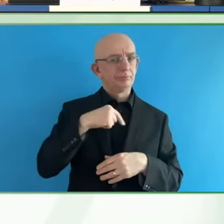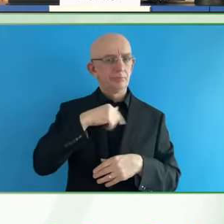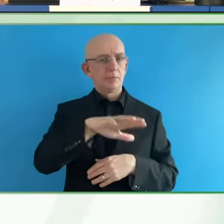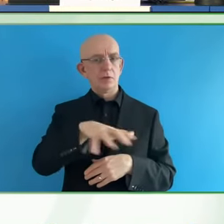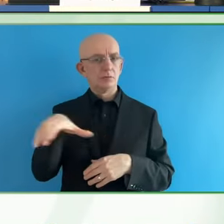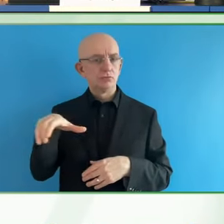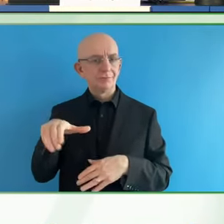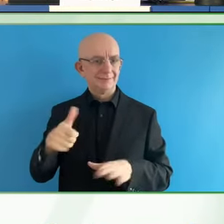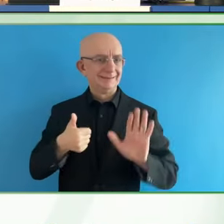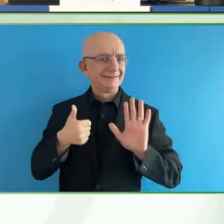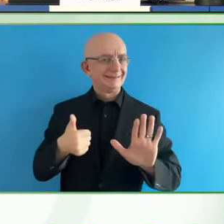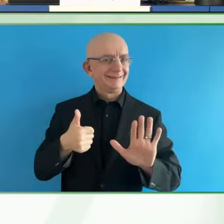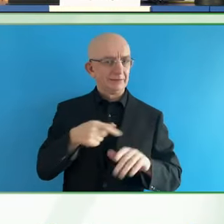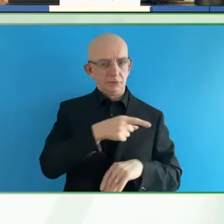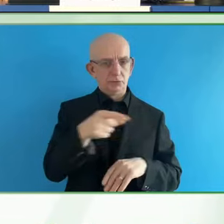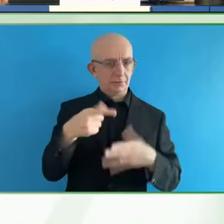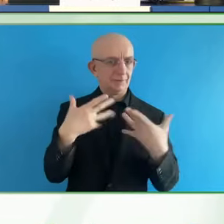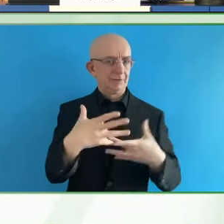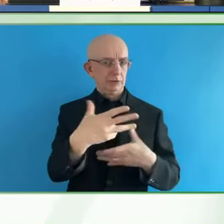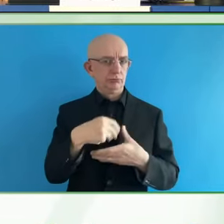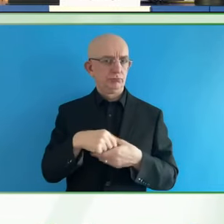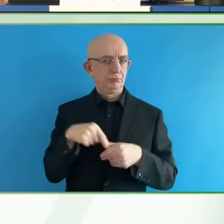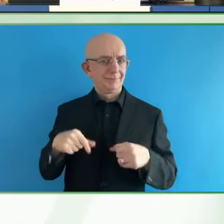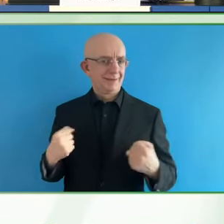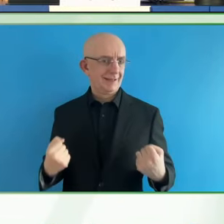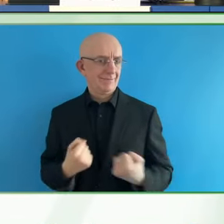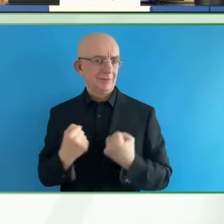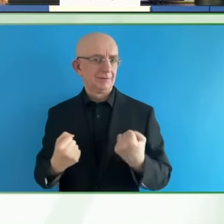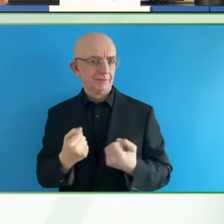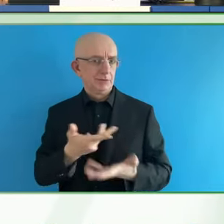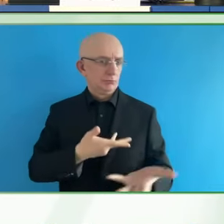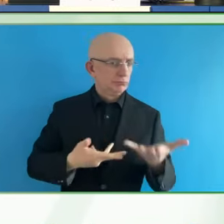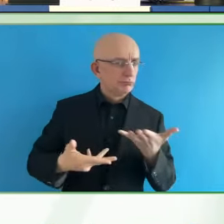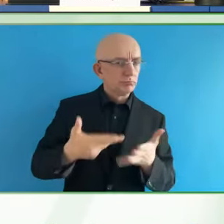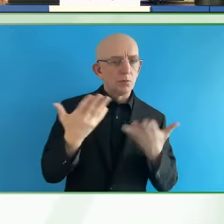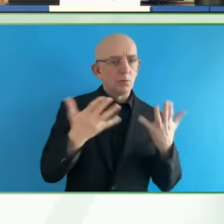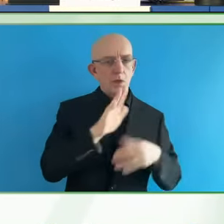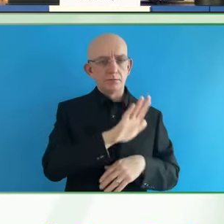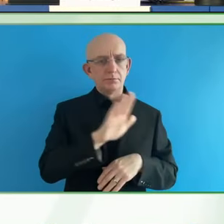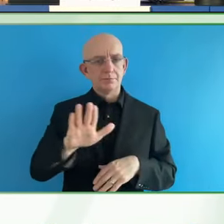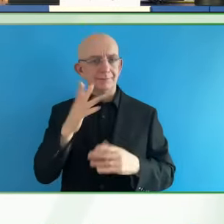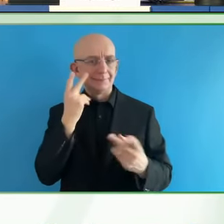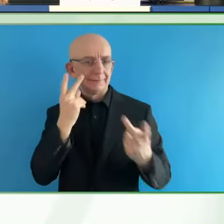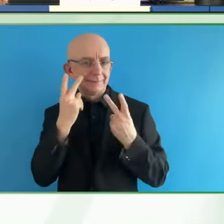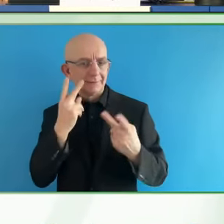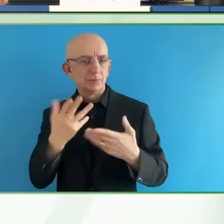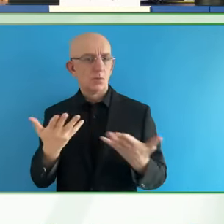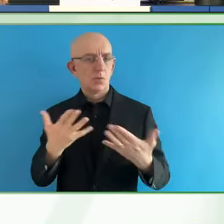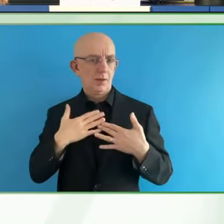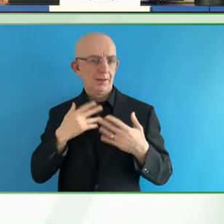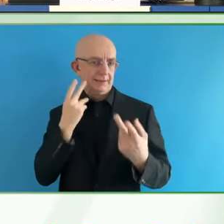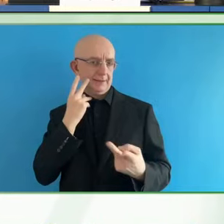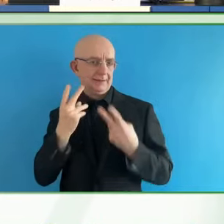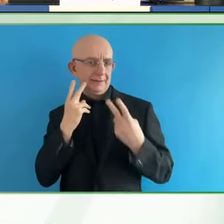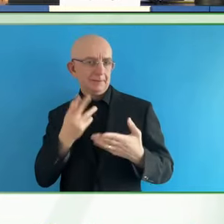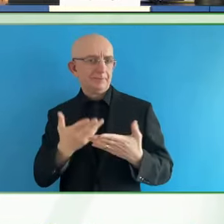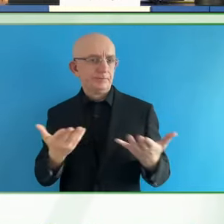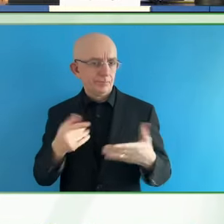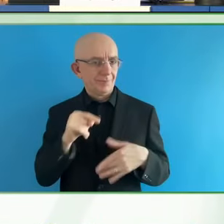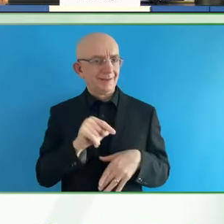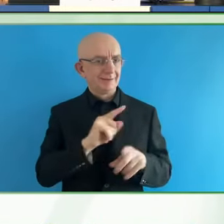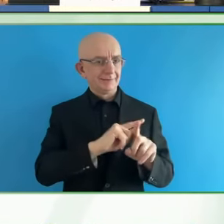minutes, yes. Great. Because in the agency, we have agreed on key principles with all of our member